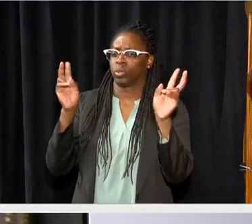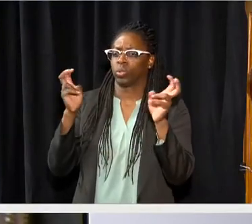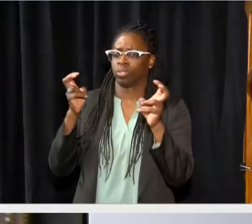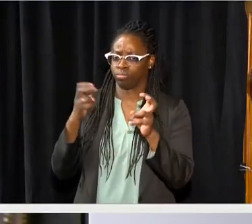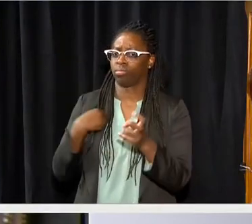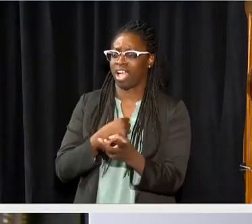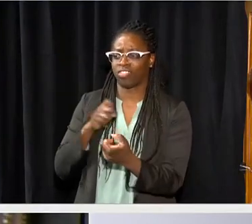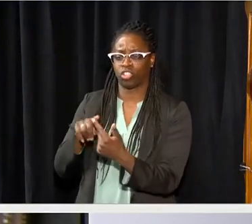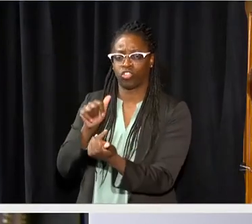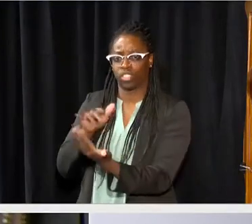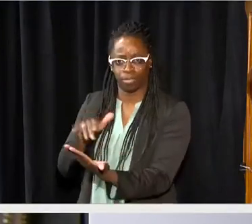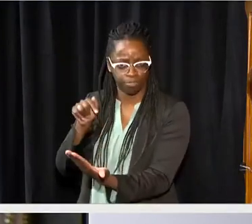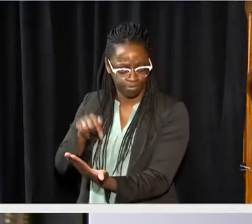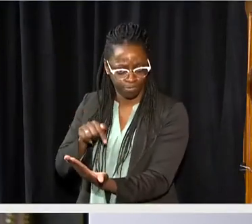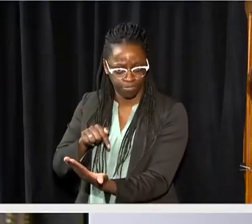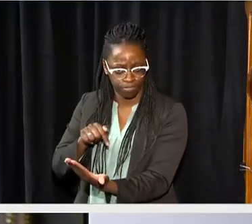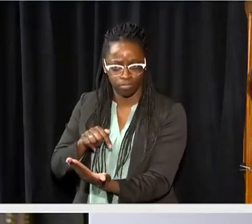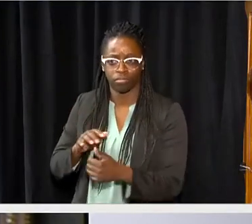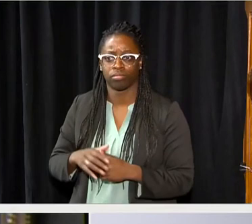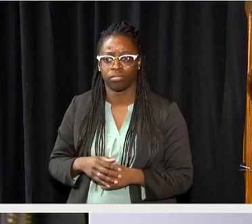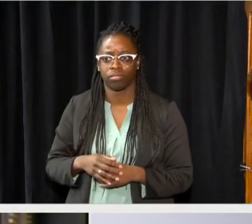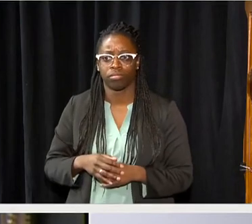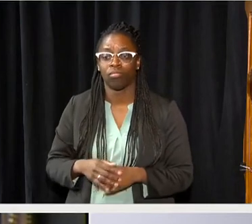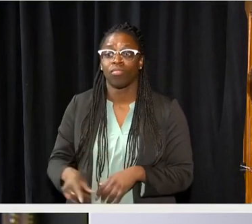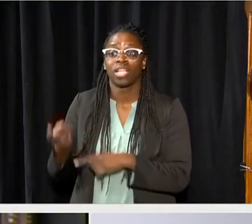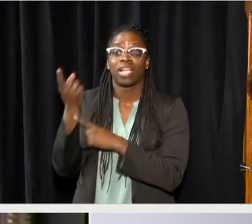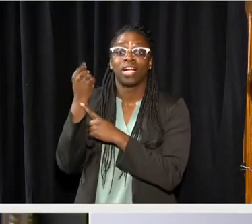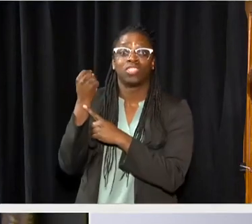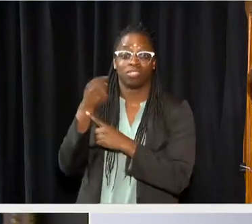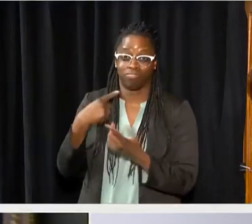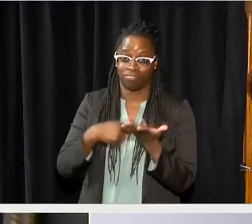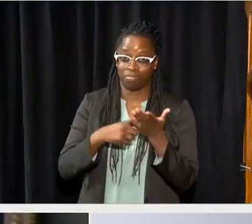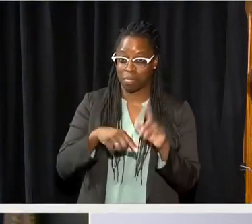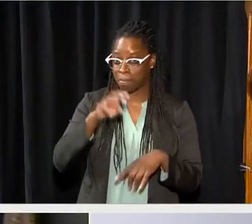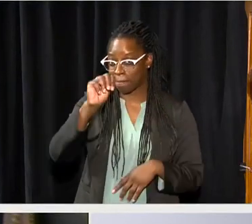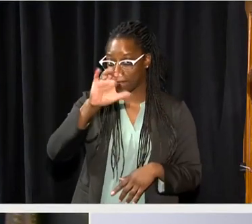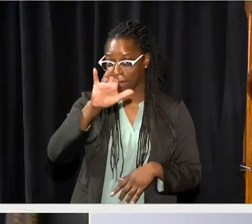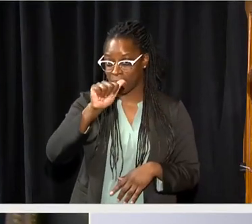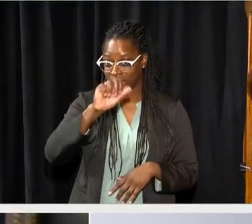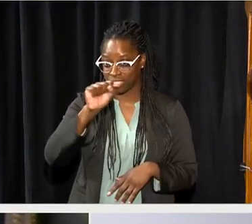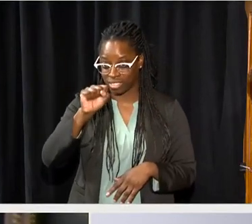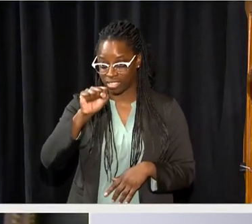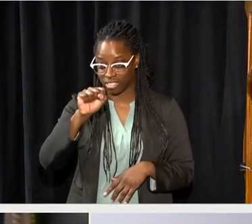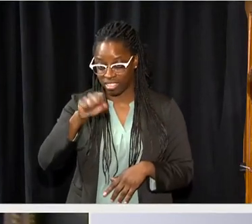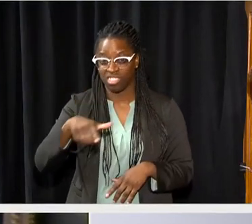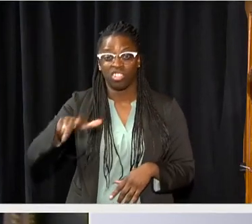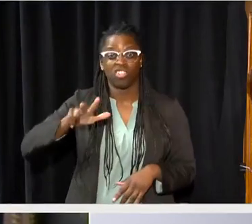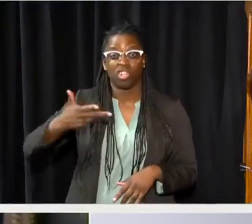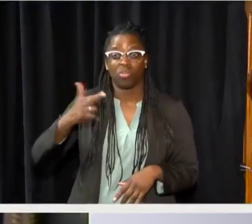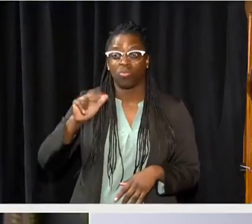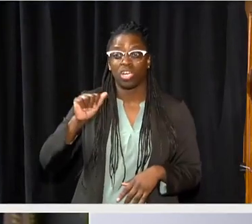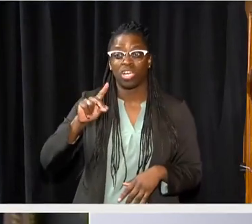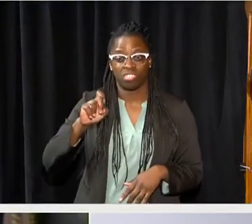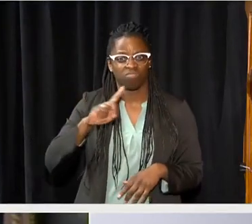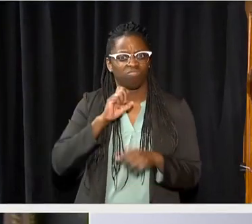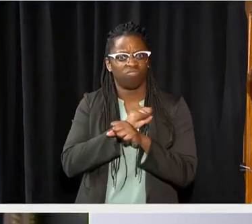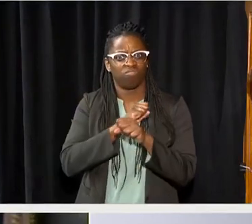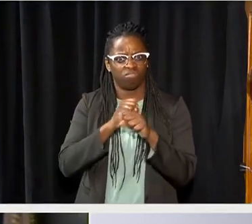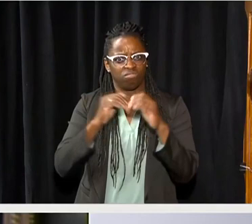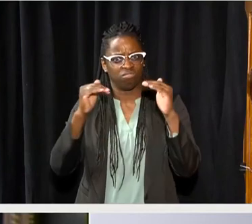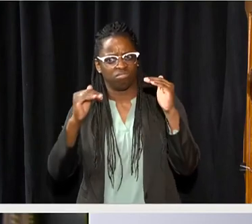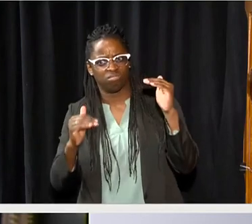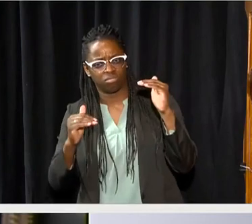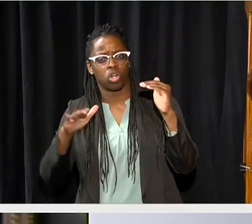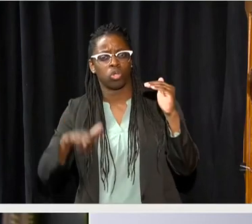to address. On last year's MCAS, a majority of our third graders were not meeting expectations